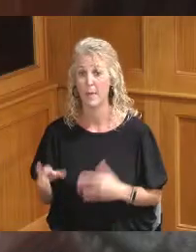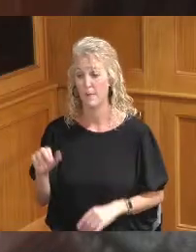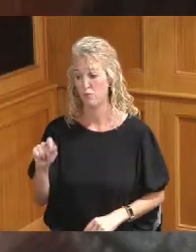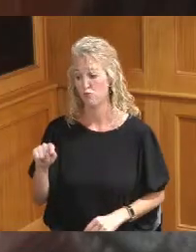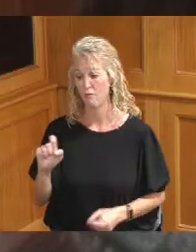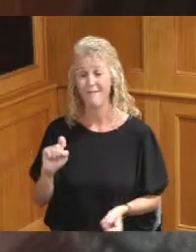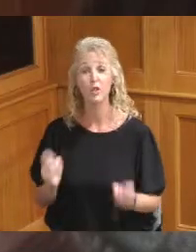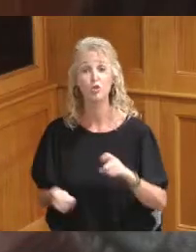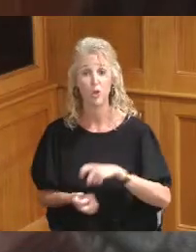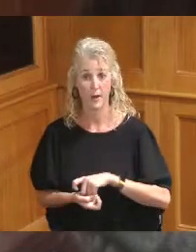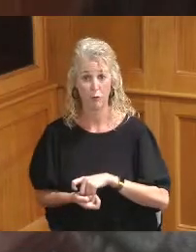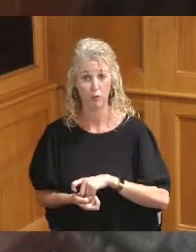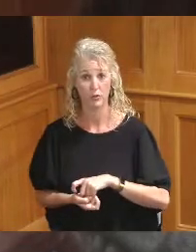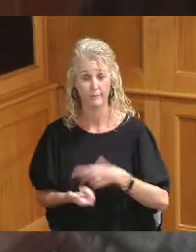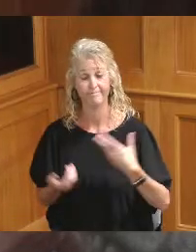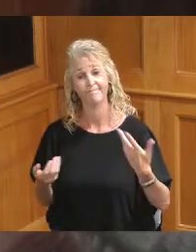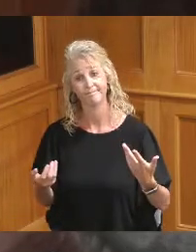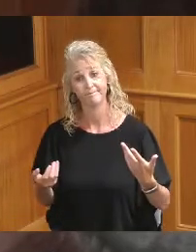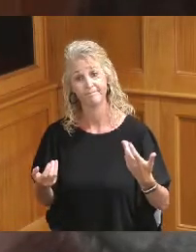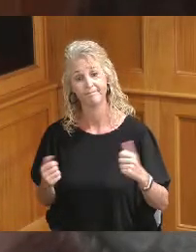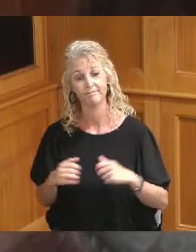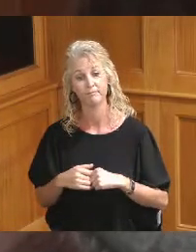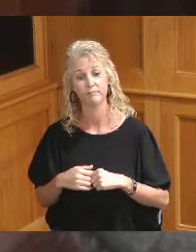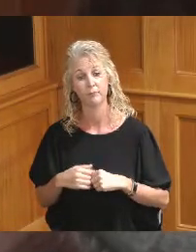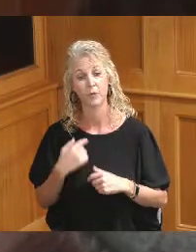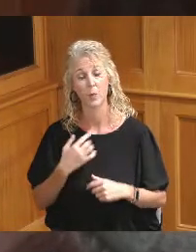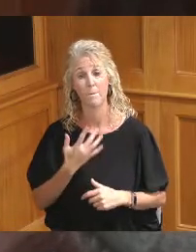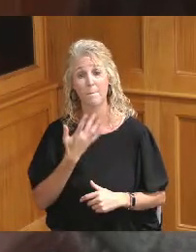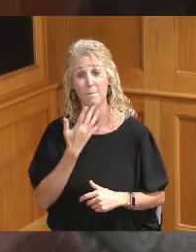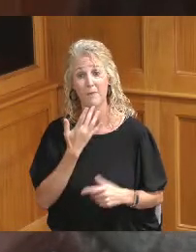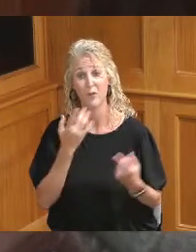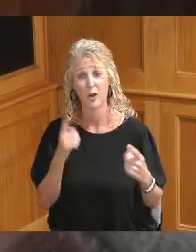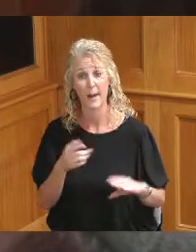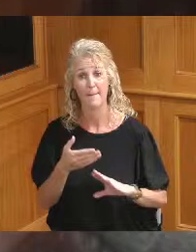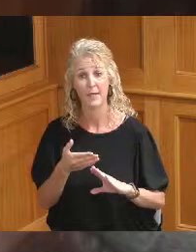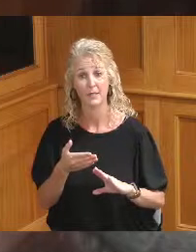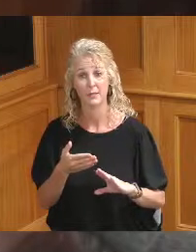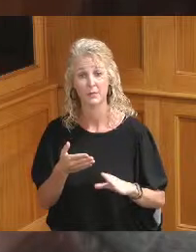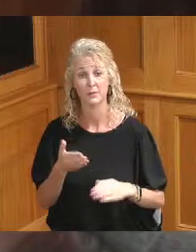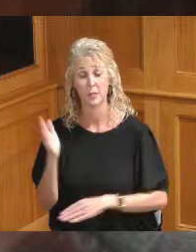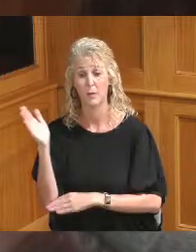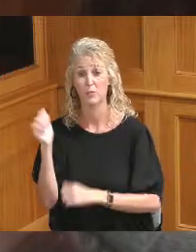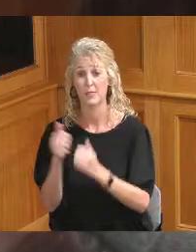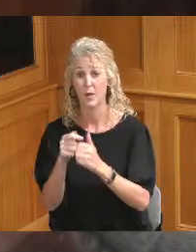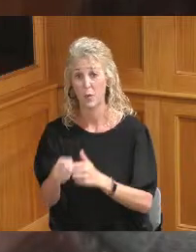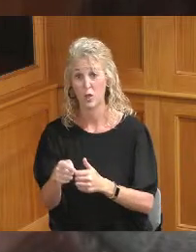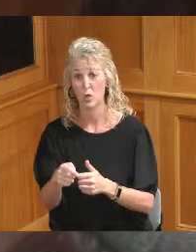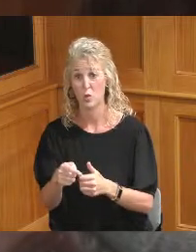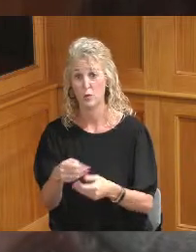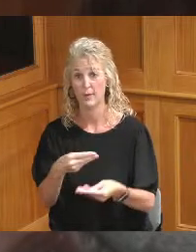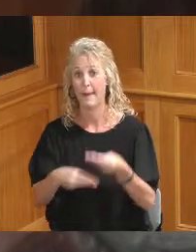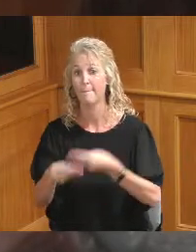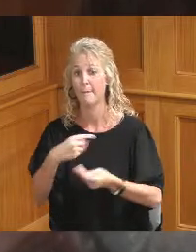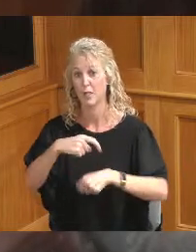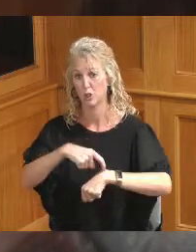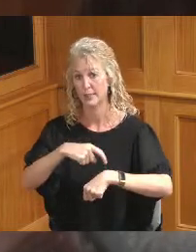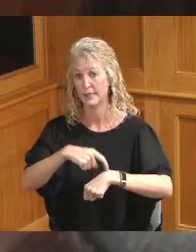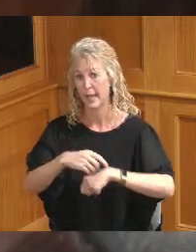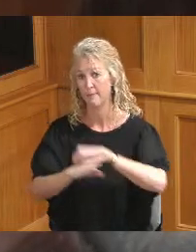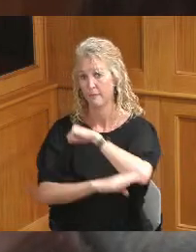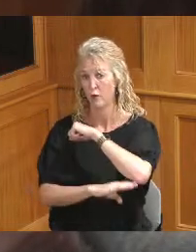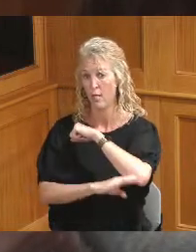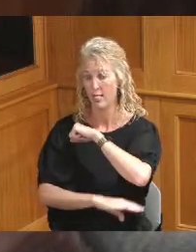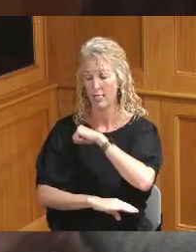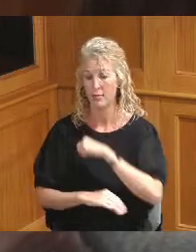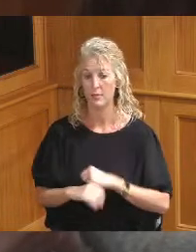changes, that would be something that we would like to have before the board when we talk about the budgets and rates typically in